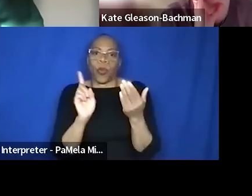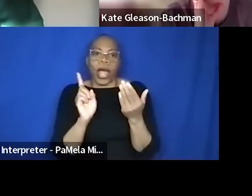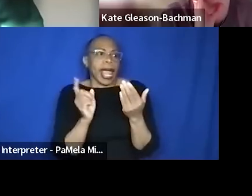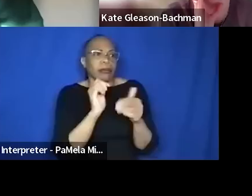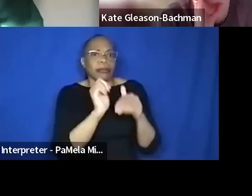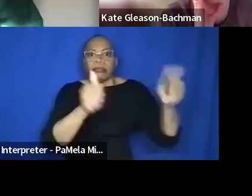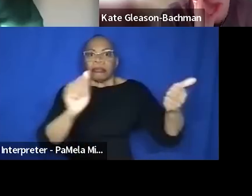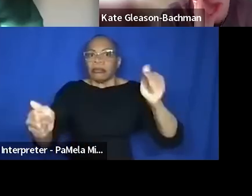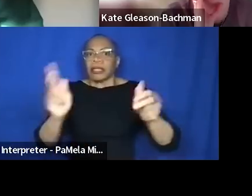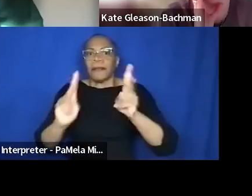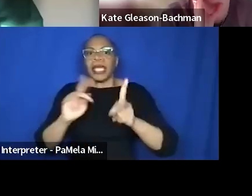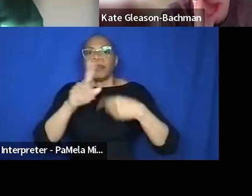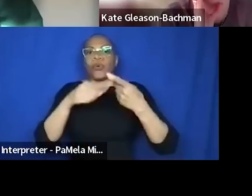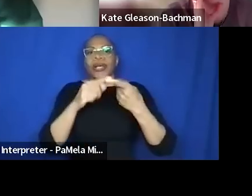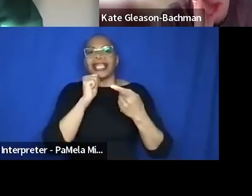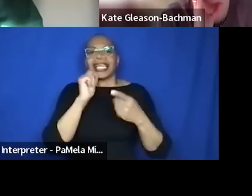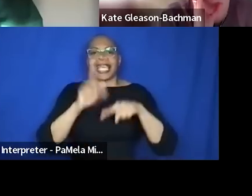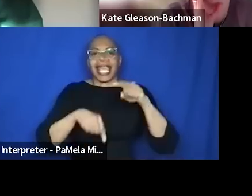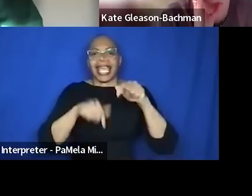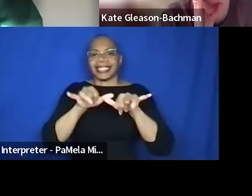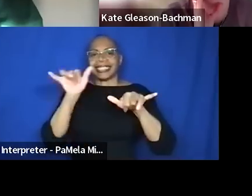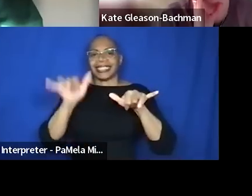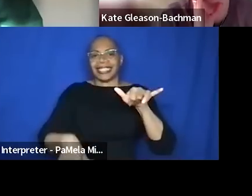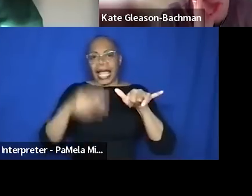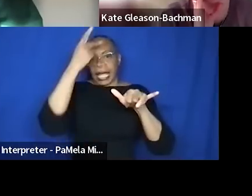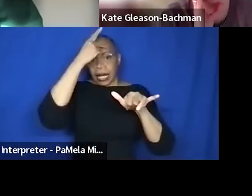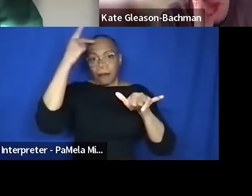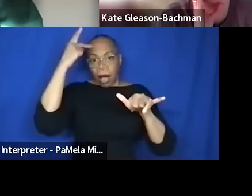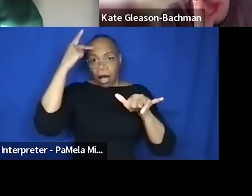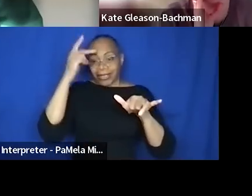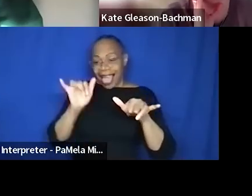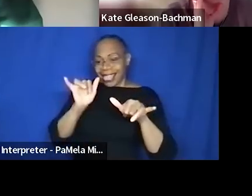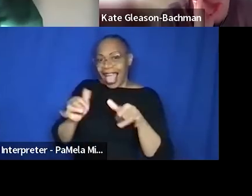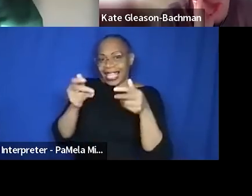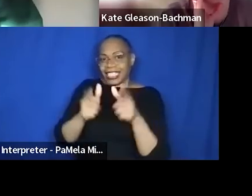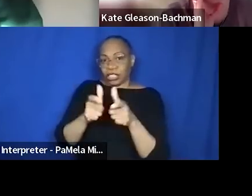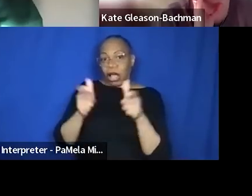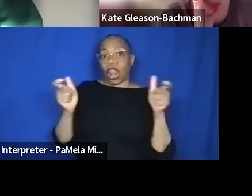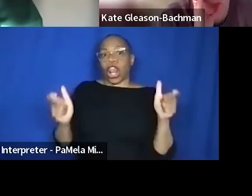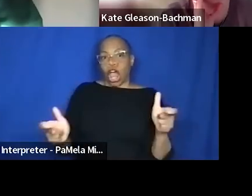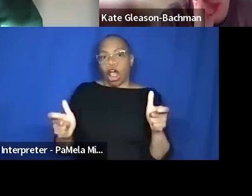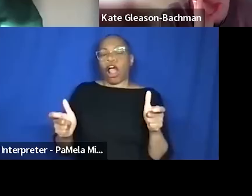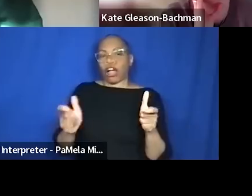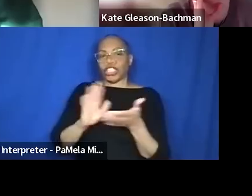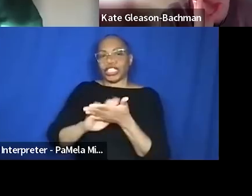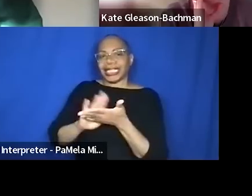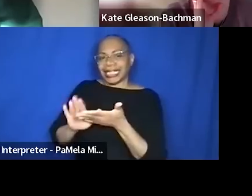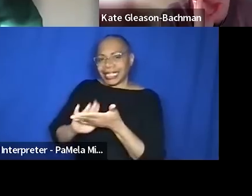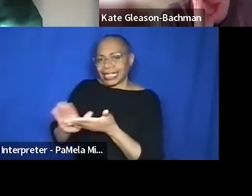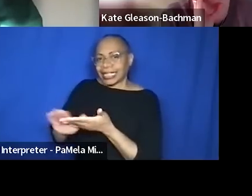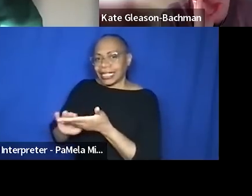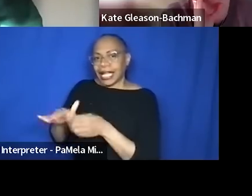of the parks. Now, so those are the larger cleanup efforts. The smaller, more